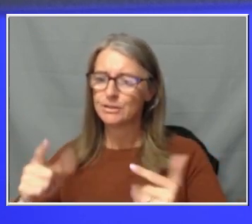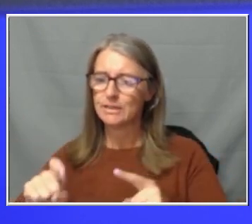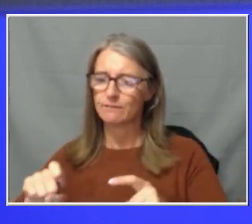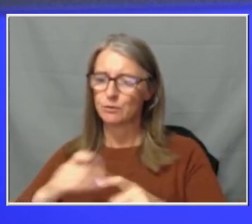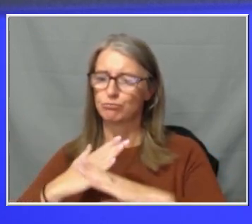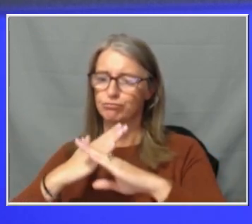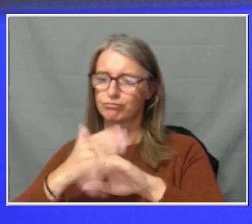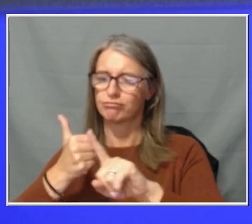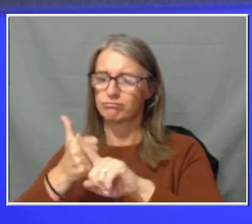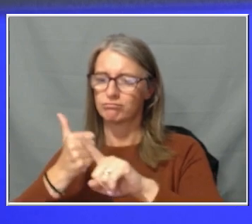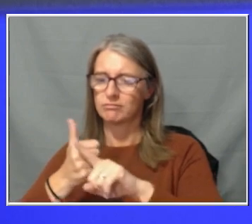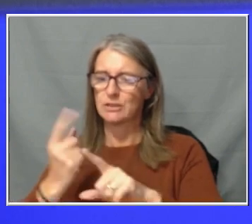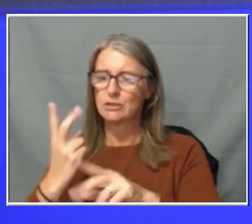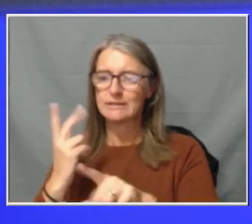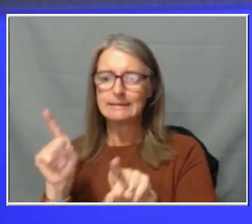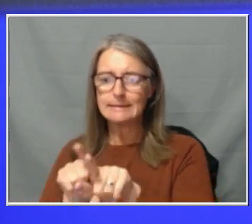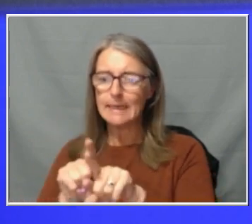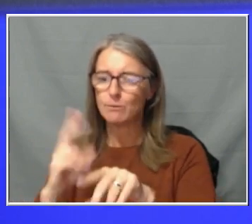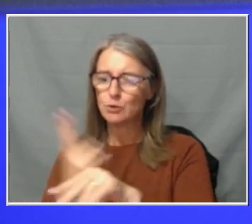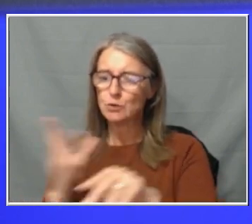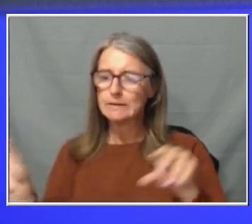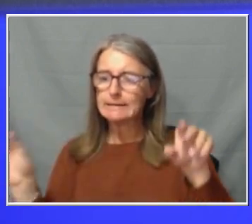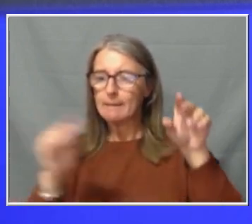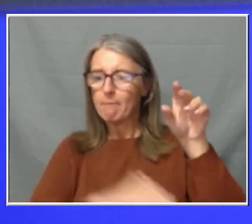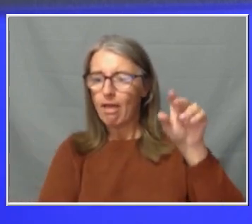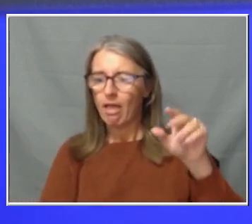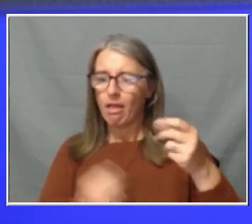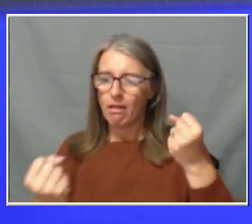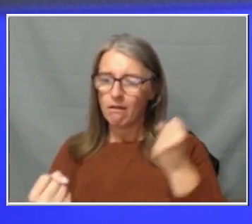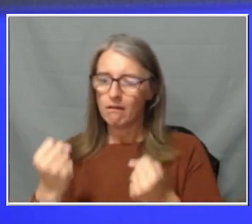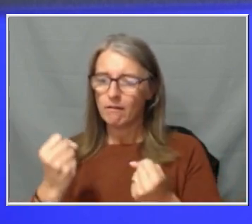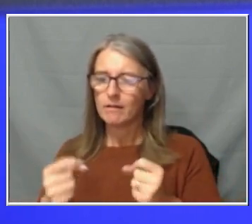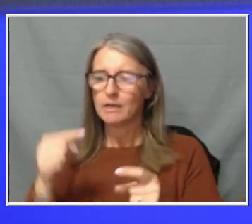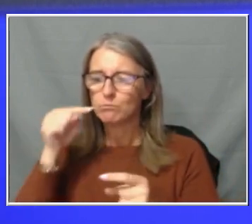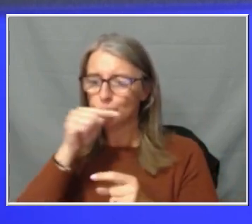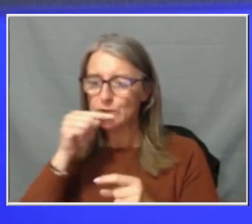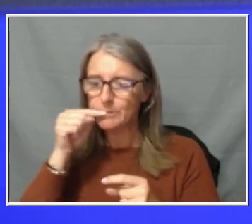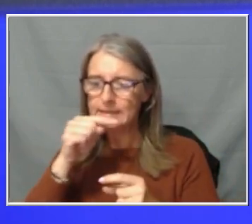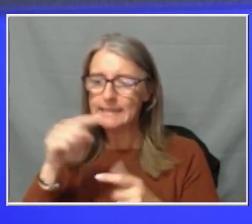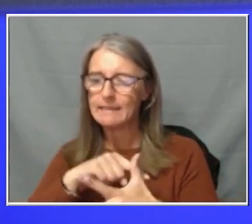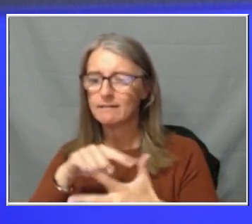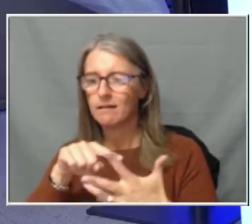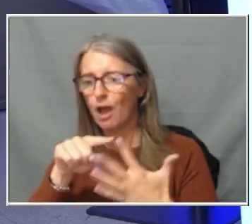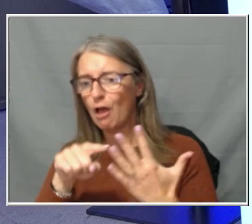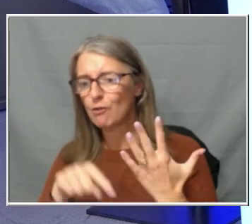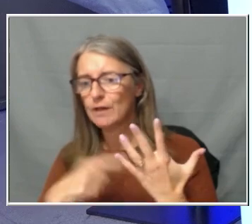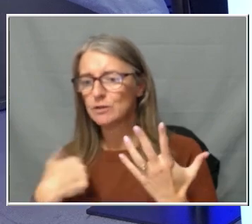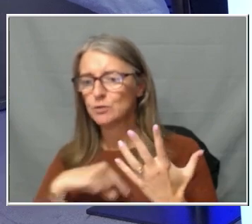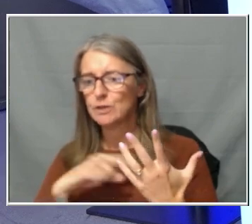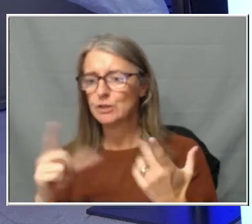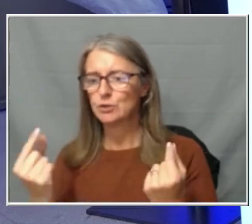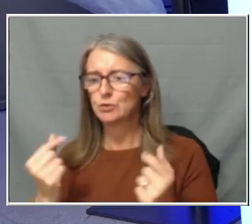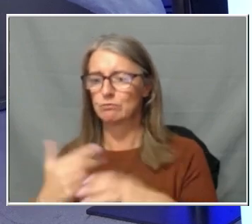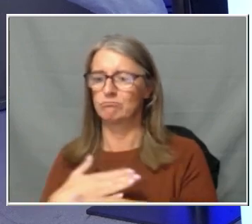just like I wear a seatbelt. Right. Just like I brush my teeth, and all of these other things we do. To protect your health. Exactly. Yep.